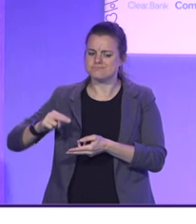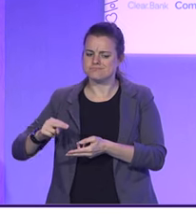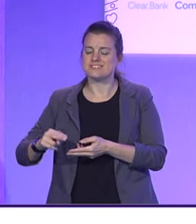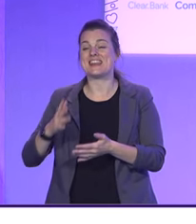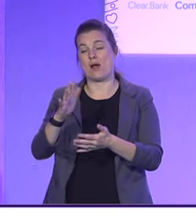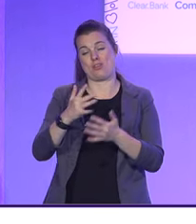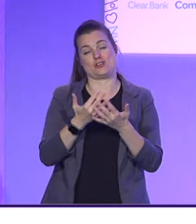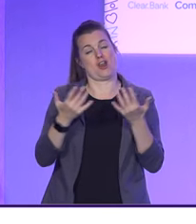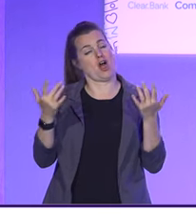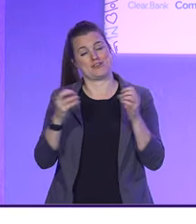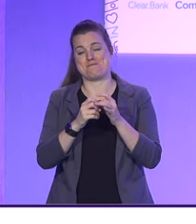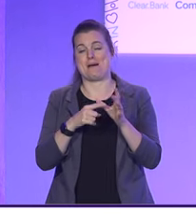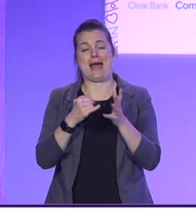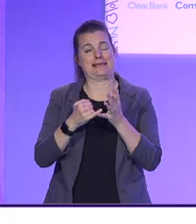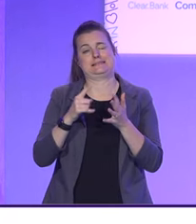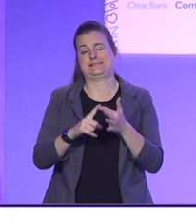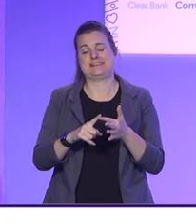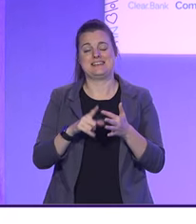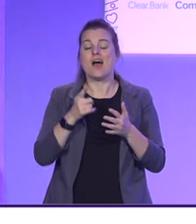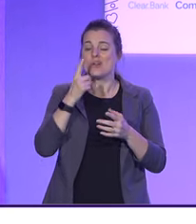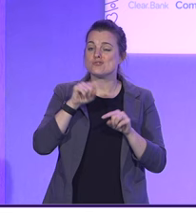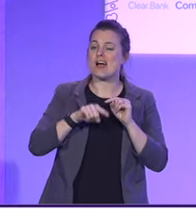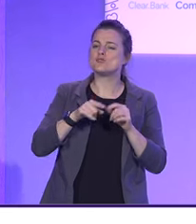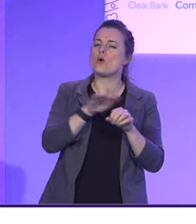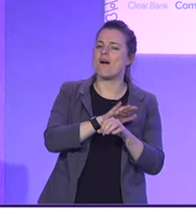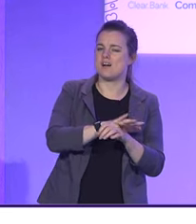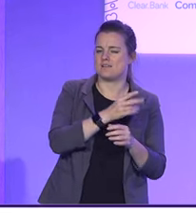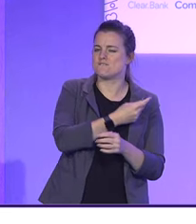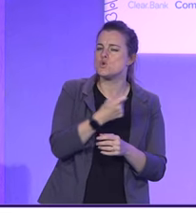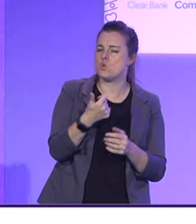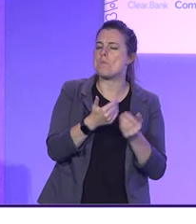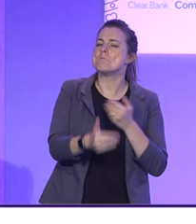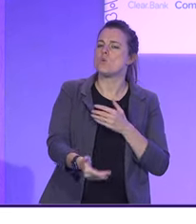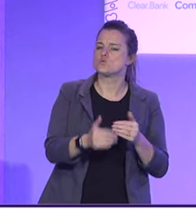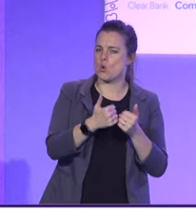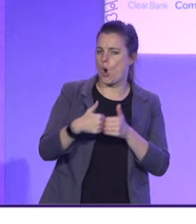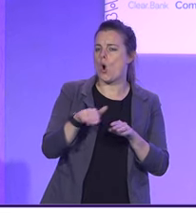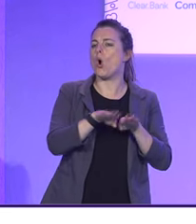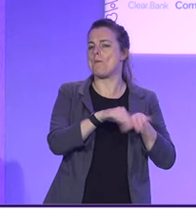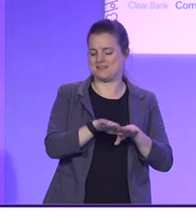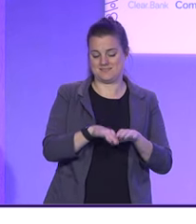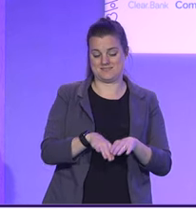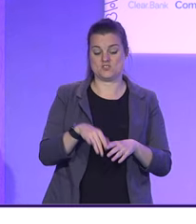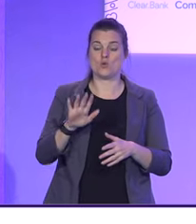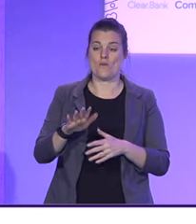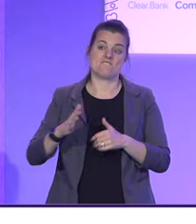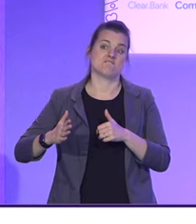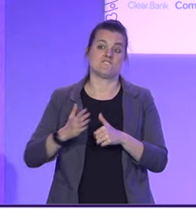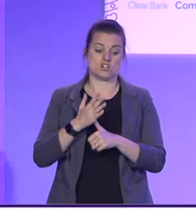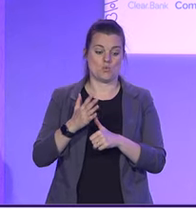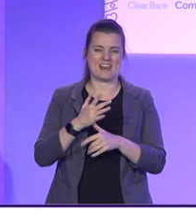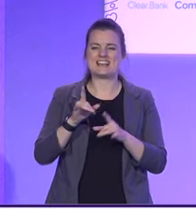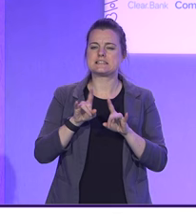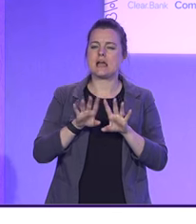cover quite few of them, which are quite common. So the first one that will come up is affinity bias. It's like a similar to